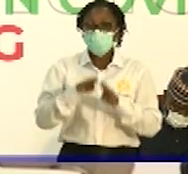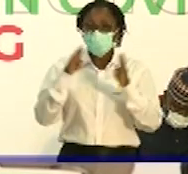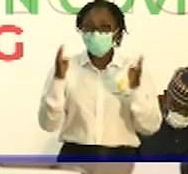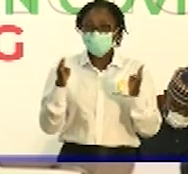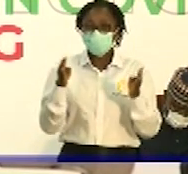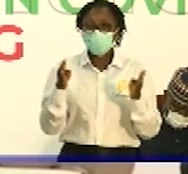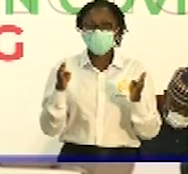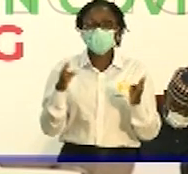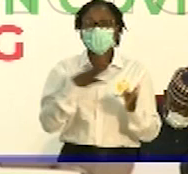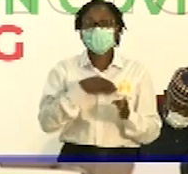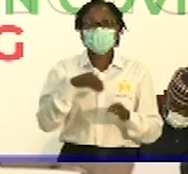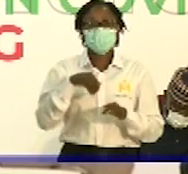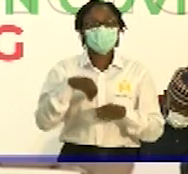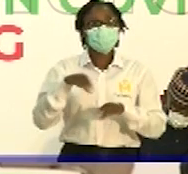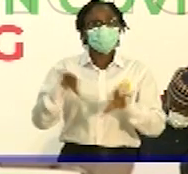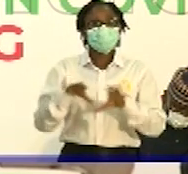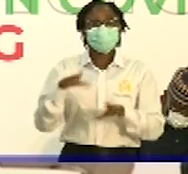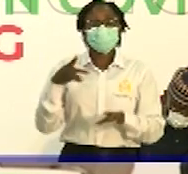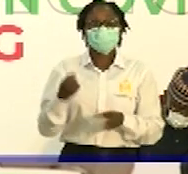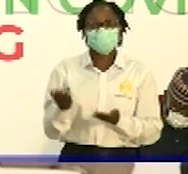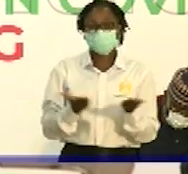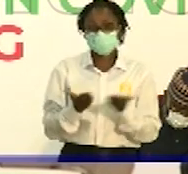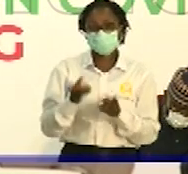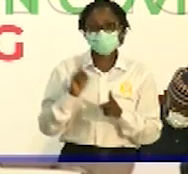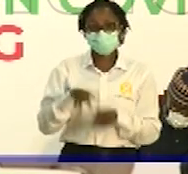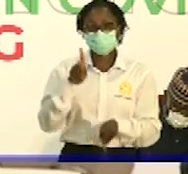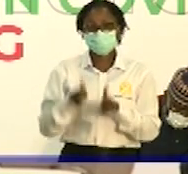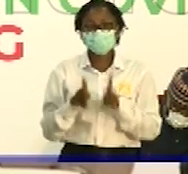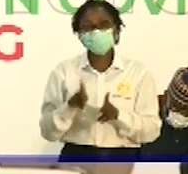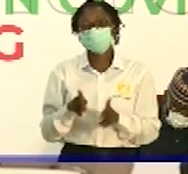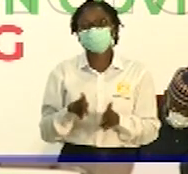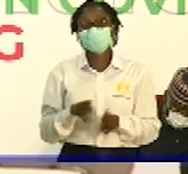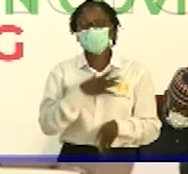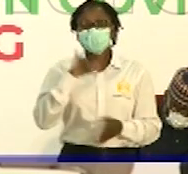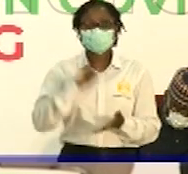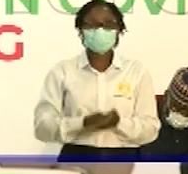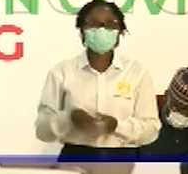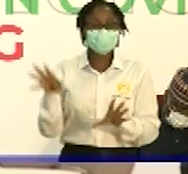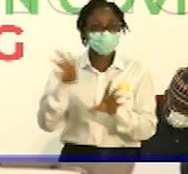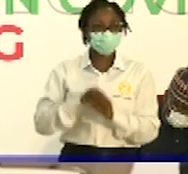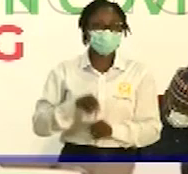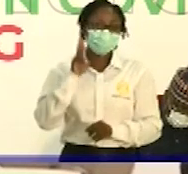take-out services unless those restaurants are part of hotel accommodation.